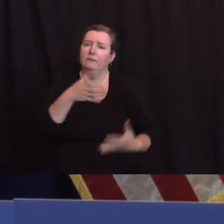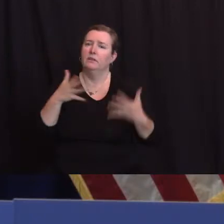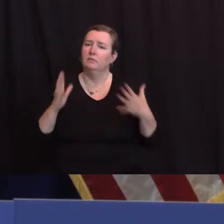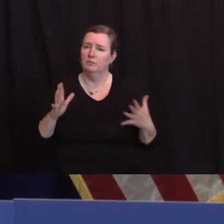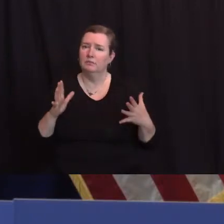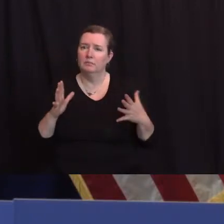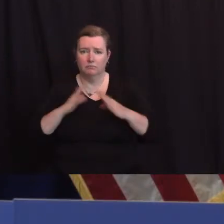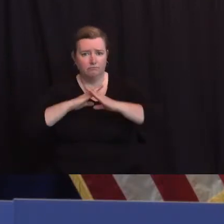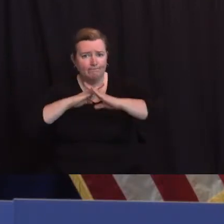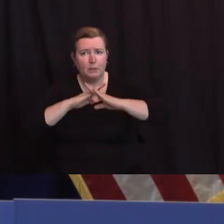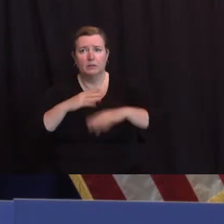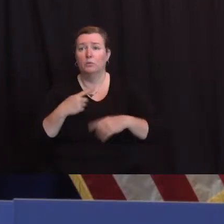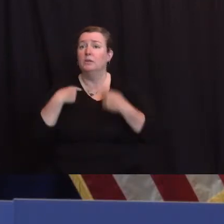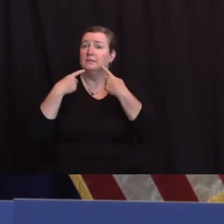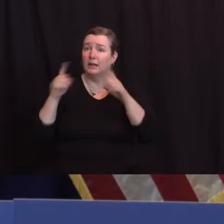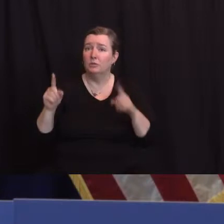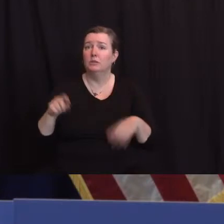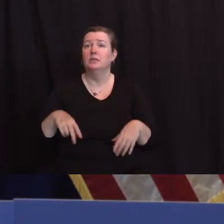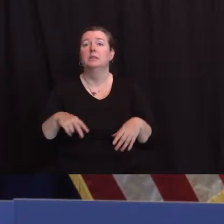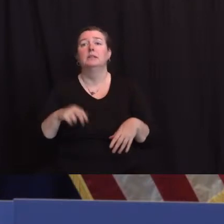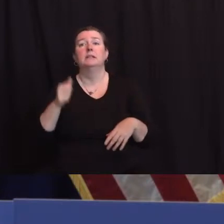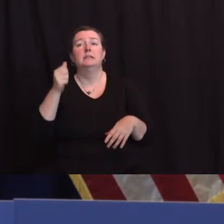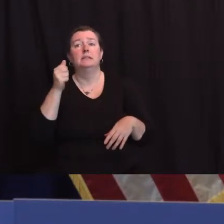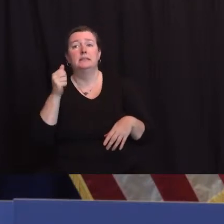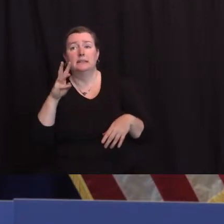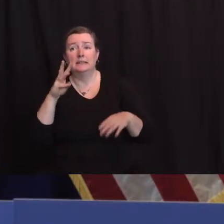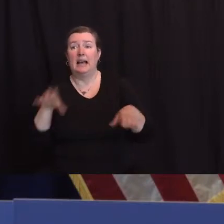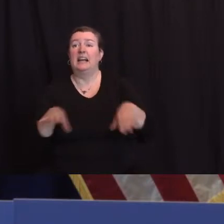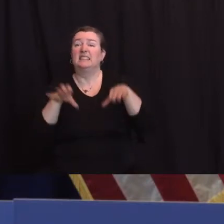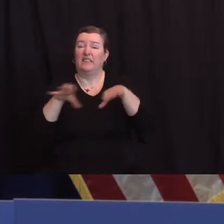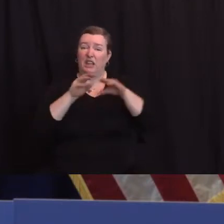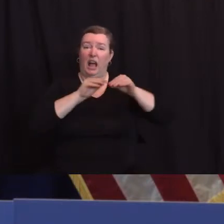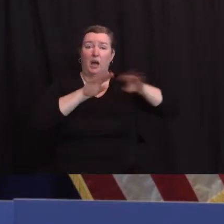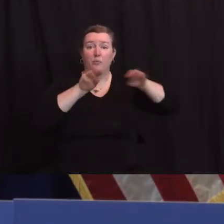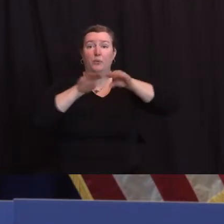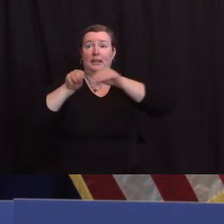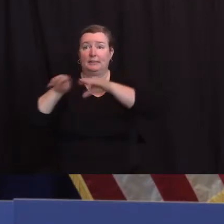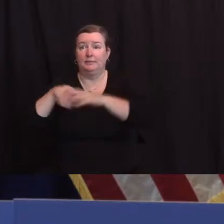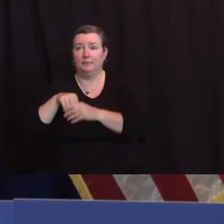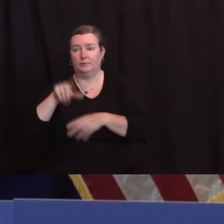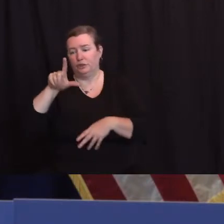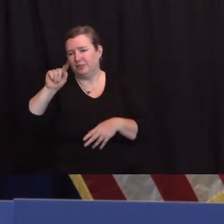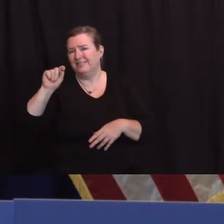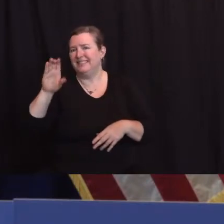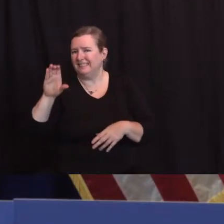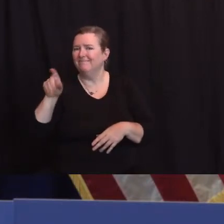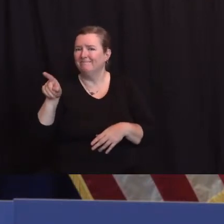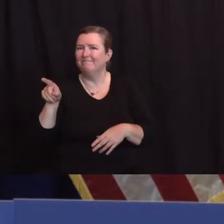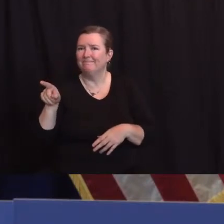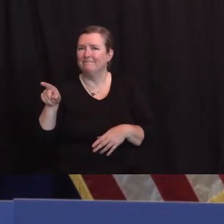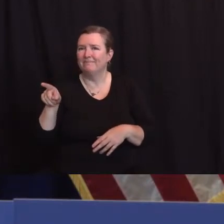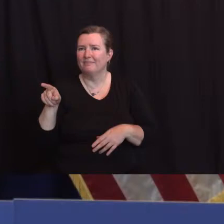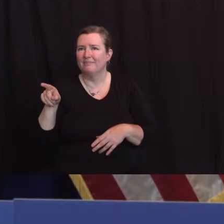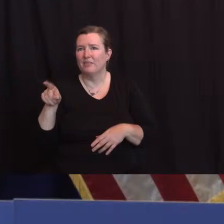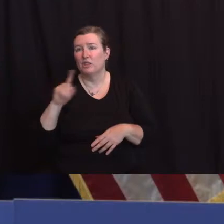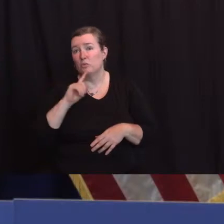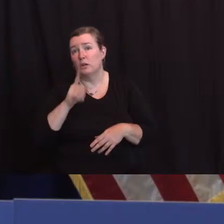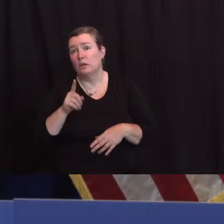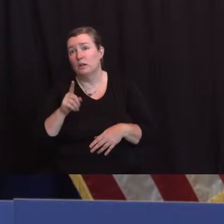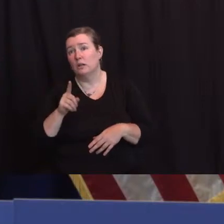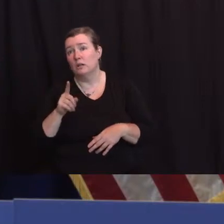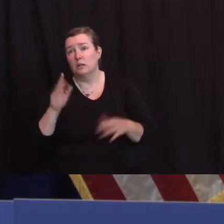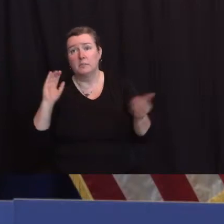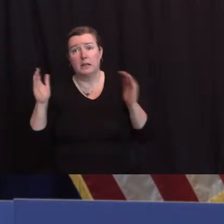reporting 16 active outbreaks in long-term care facilities, down from